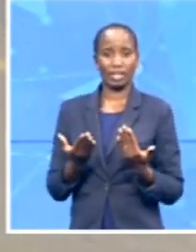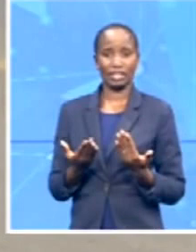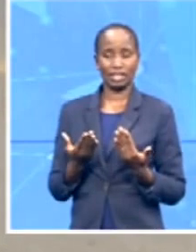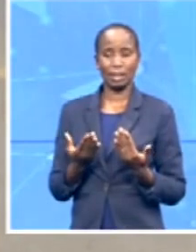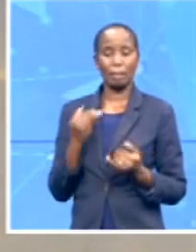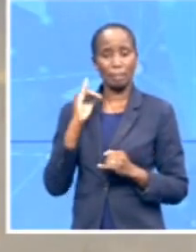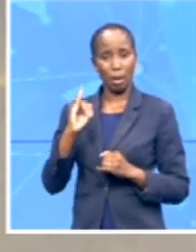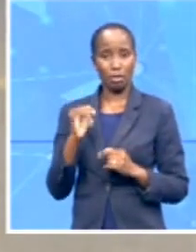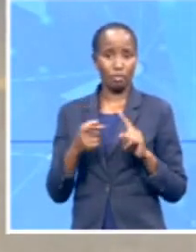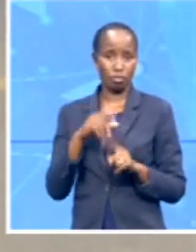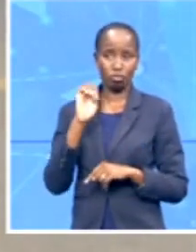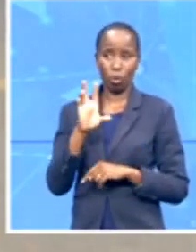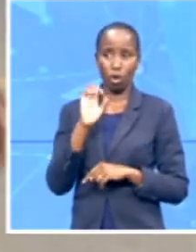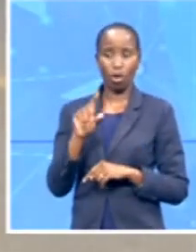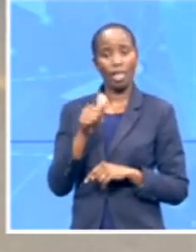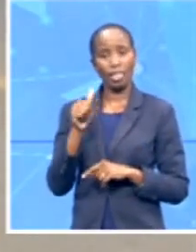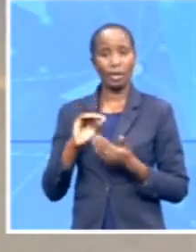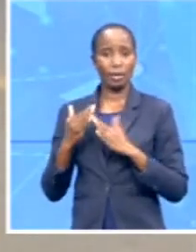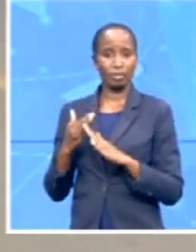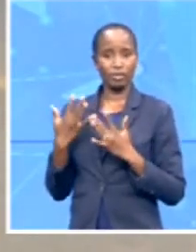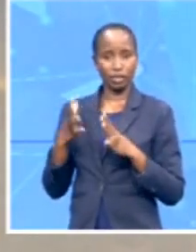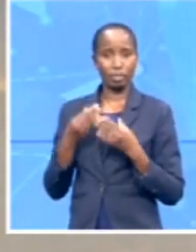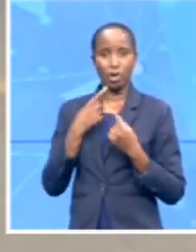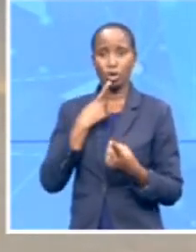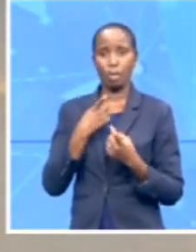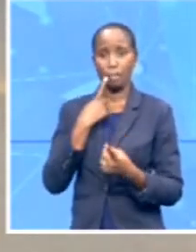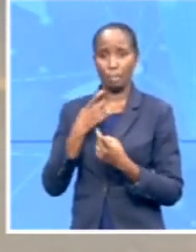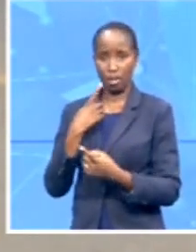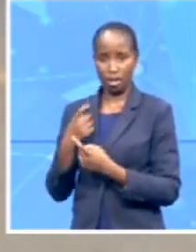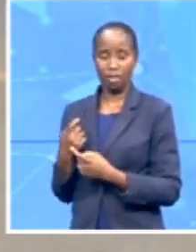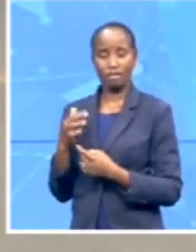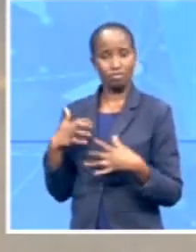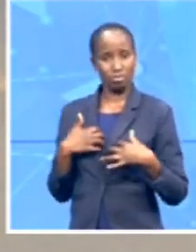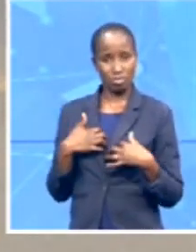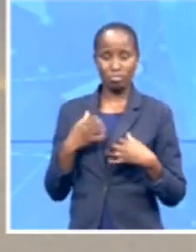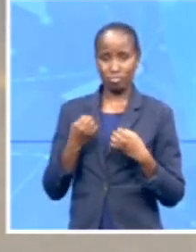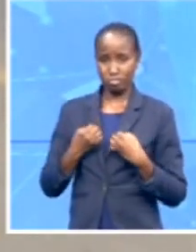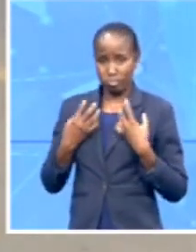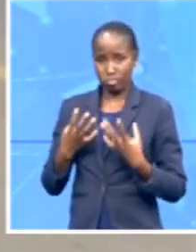complained and have expressed their frustrations around service delivery issues. Desiree.